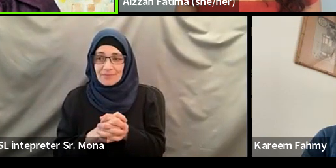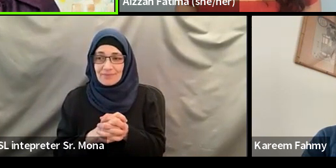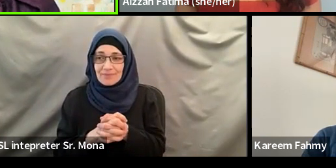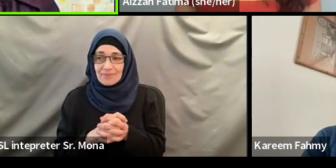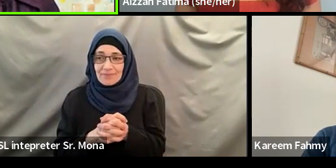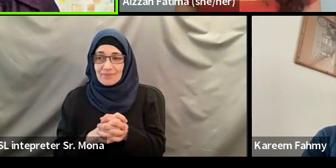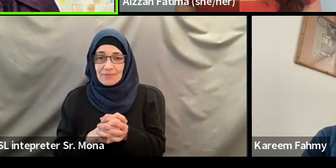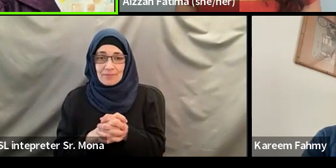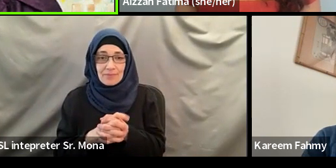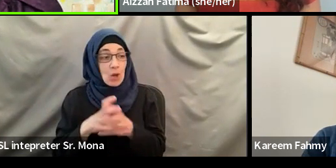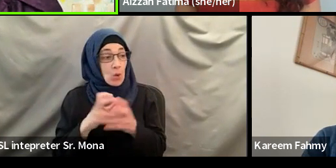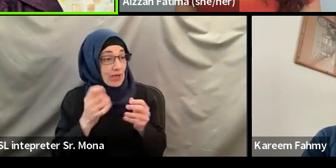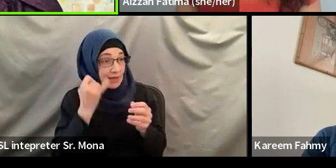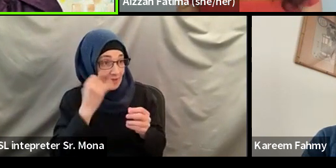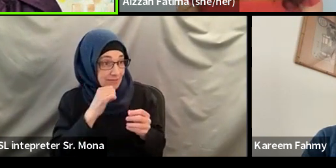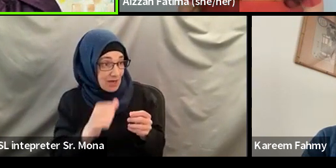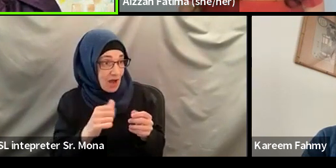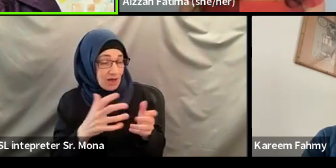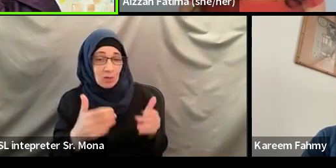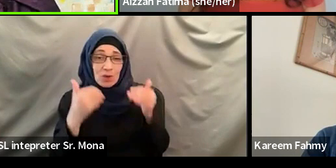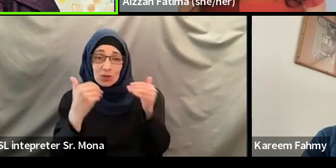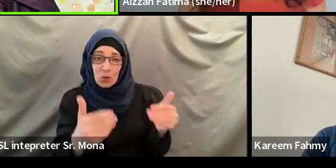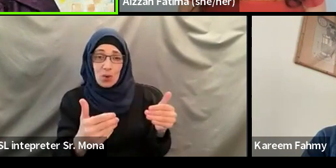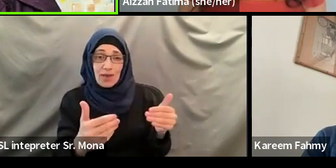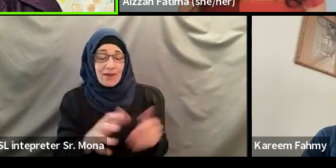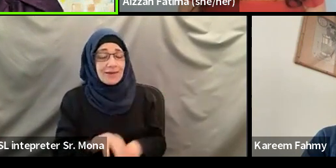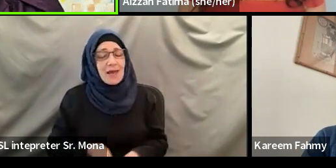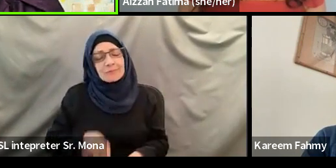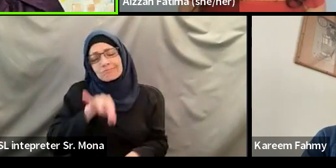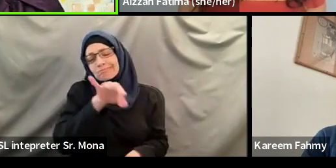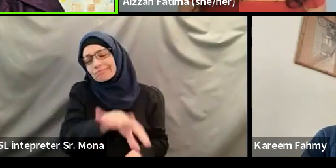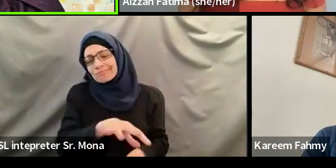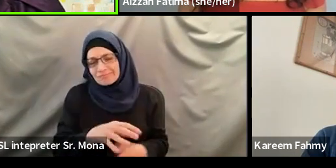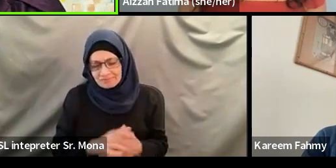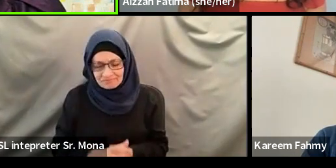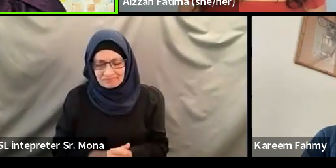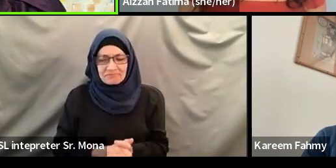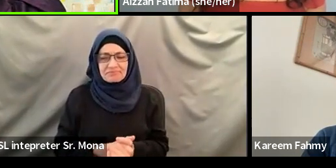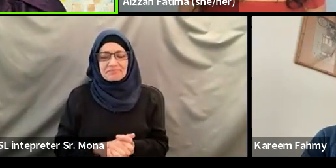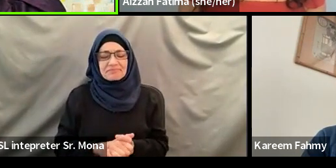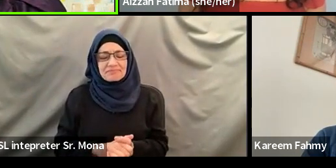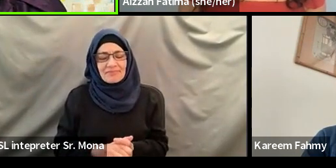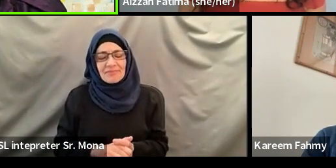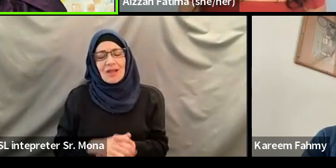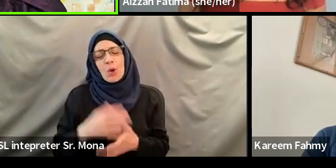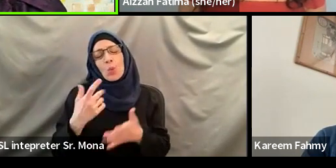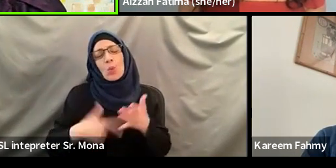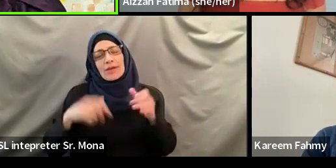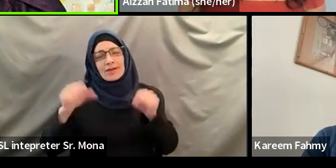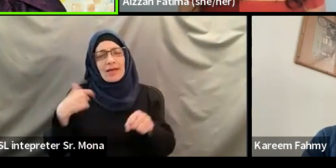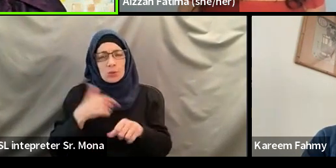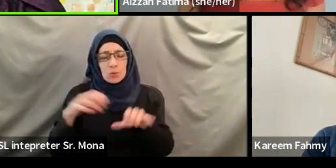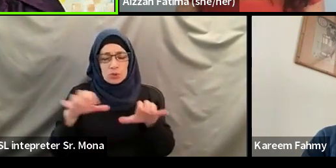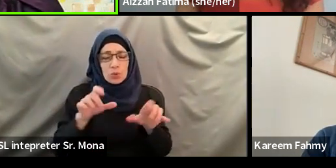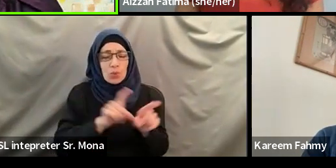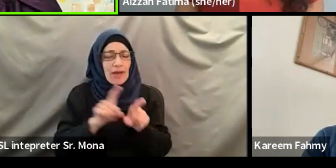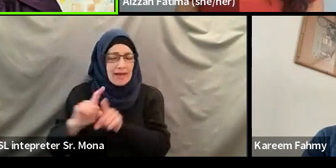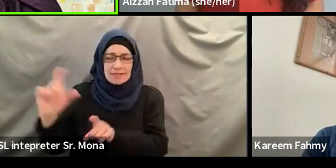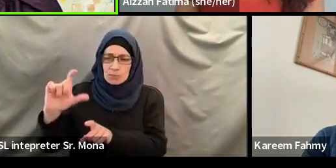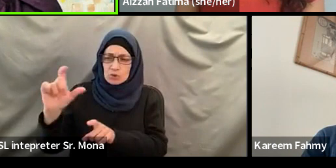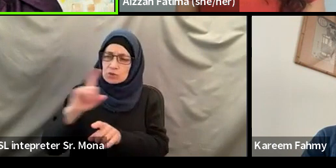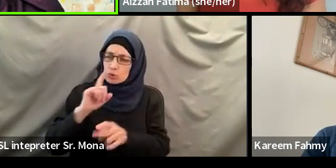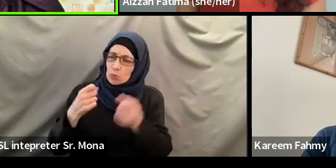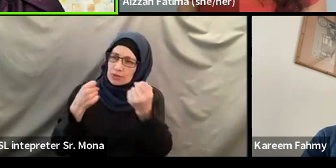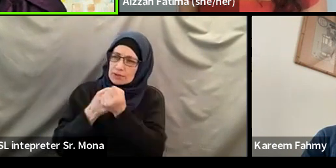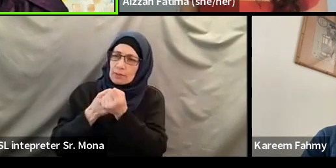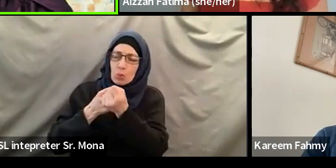If not, I want to go ahead and pitch another question to y'all in terms of what can we do as Muslims to support one